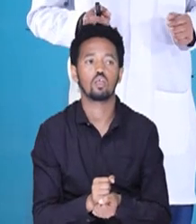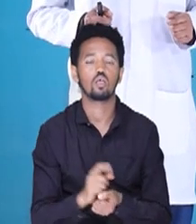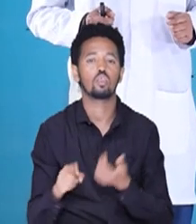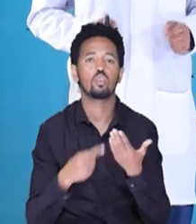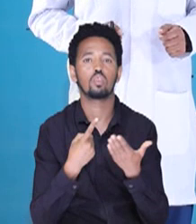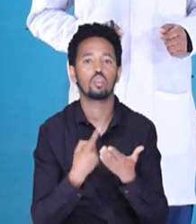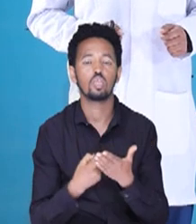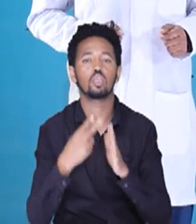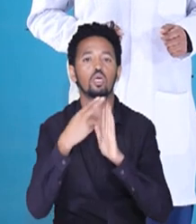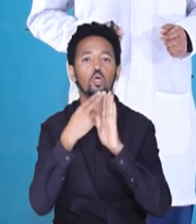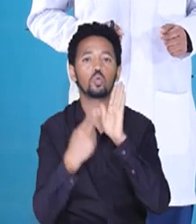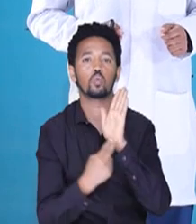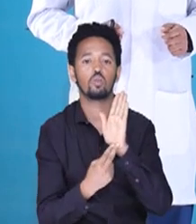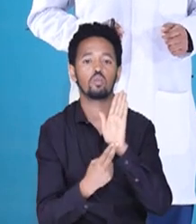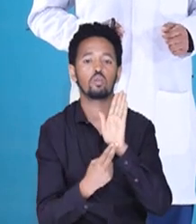This unit